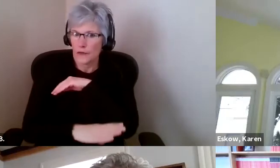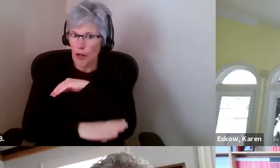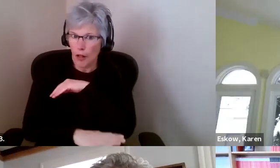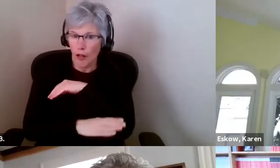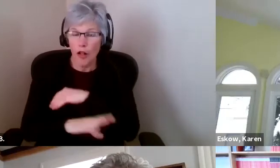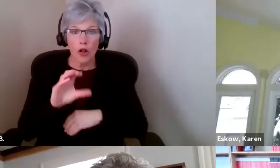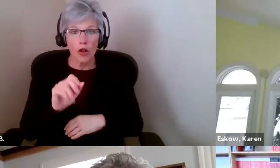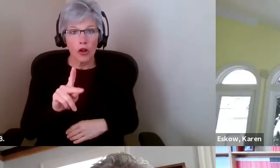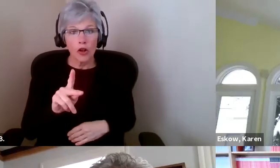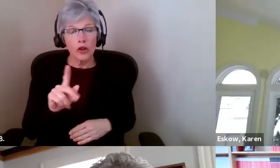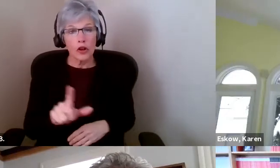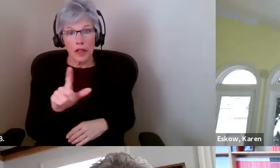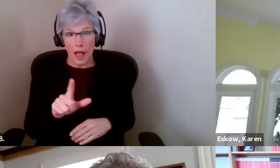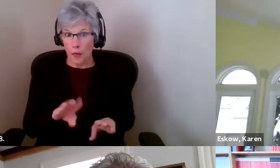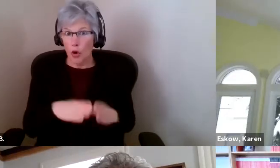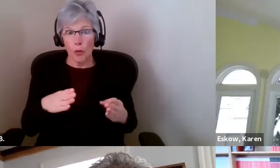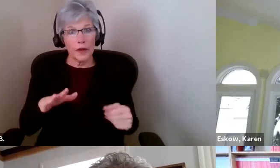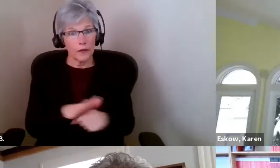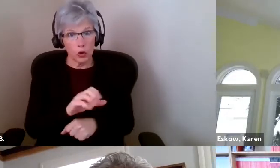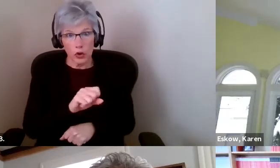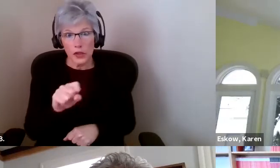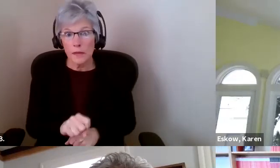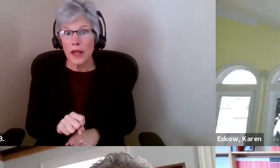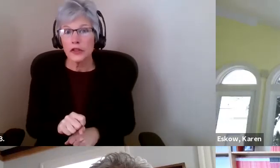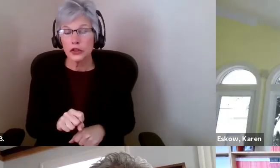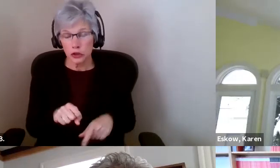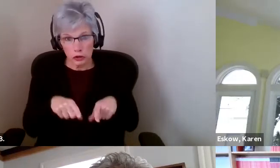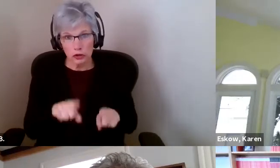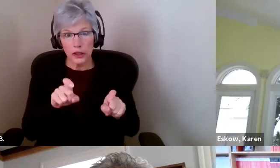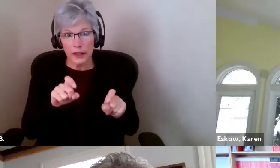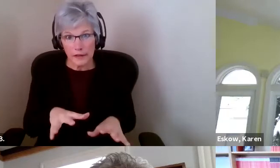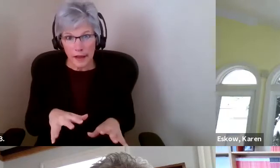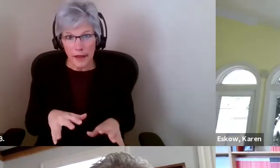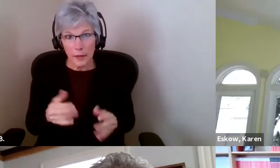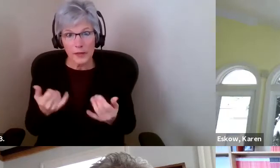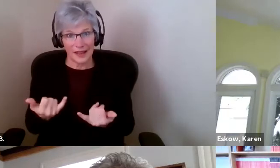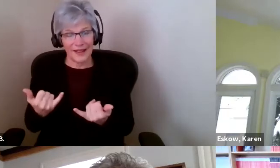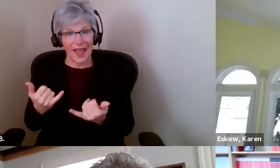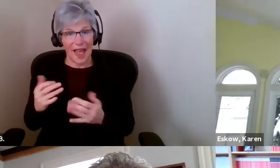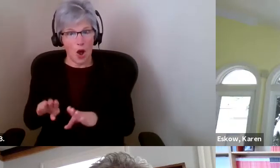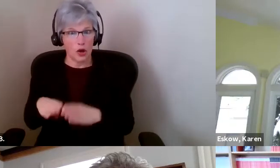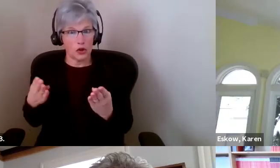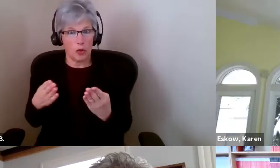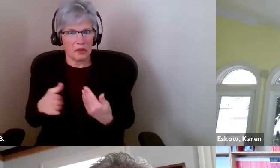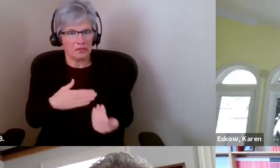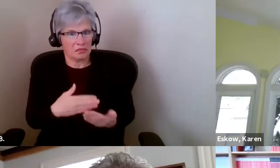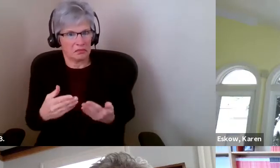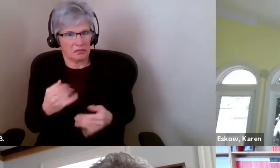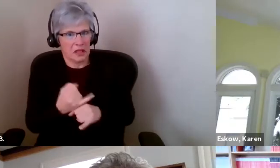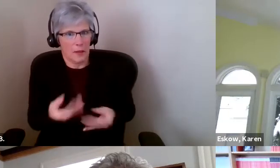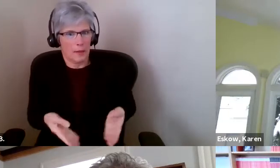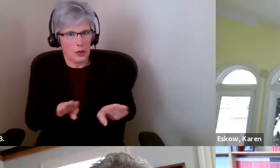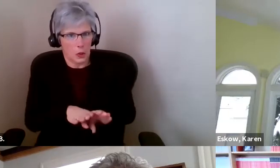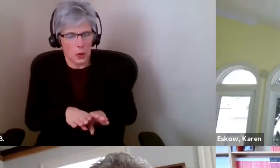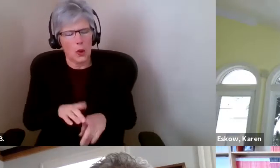open the entire semester, even during exams. It's open now, even on a closed day, but in a limited way. I think it's only the 24/7